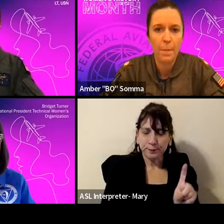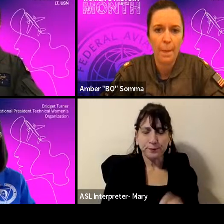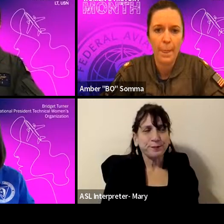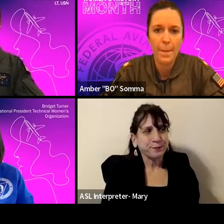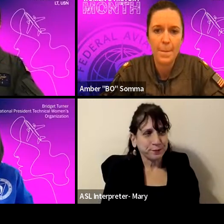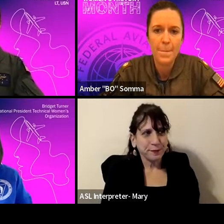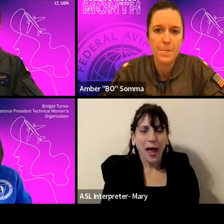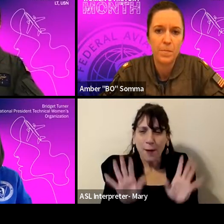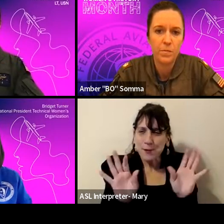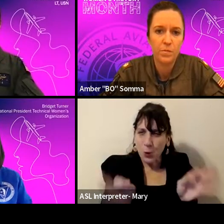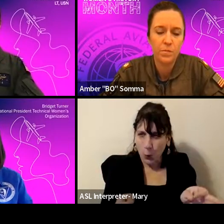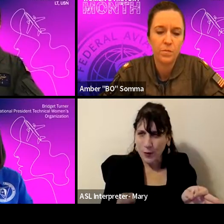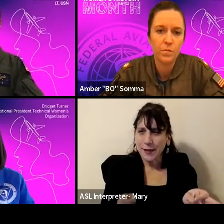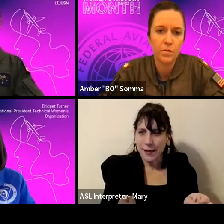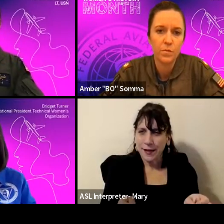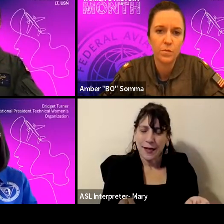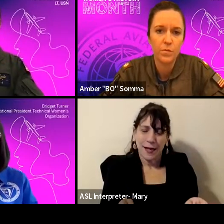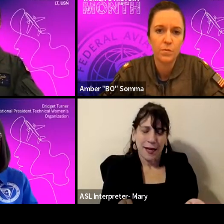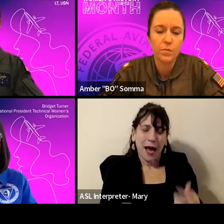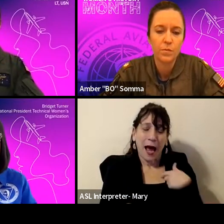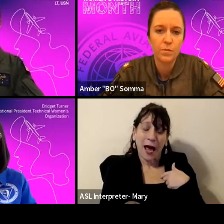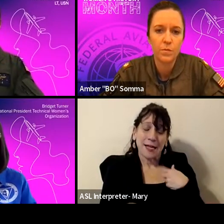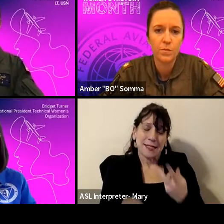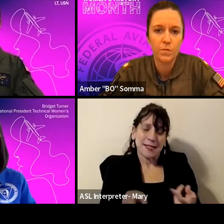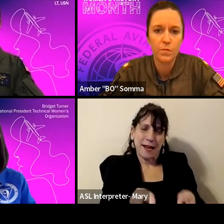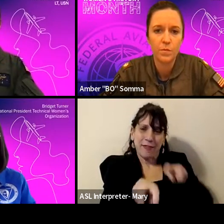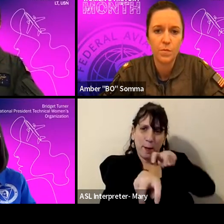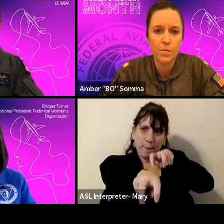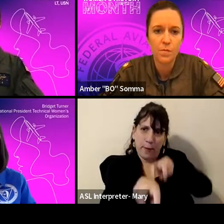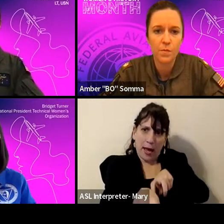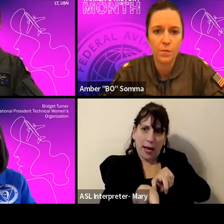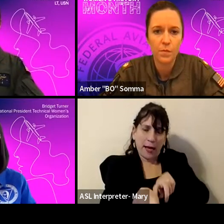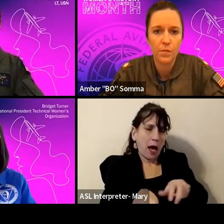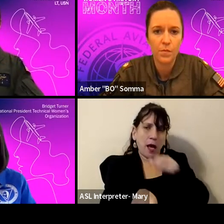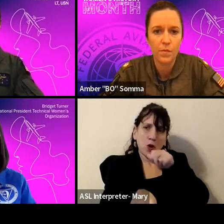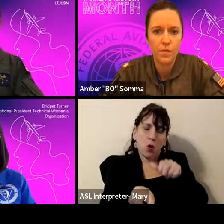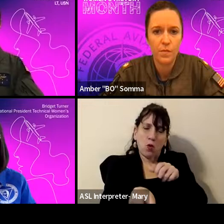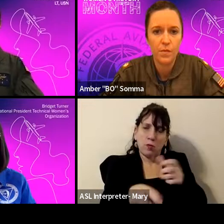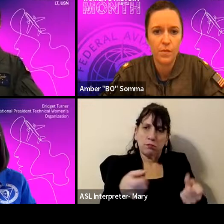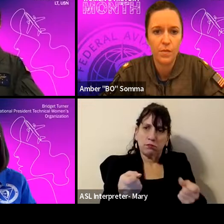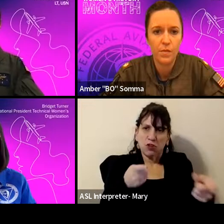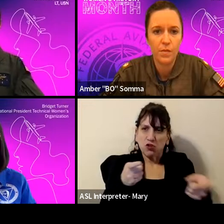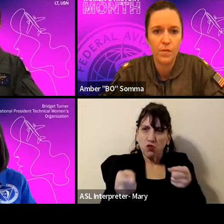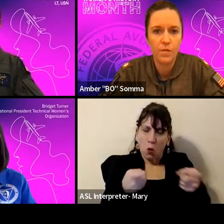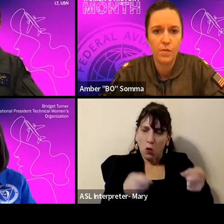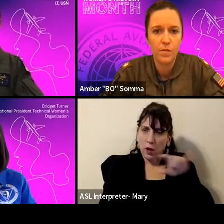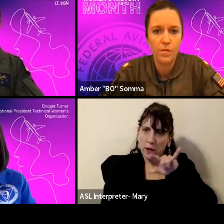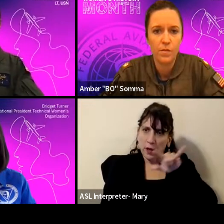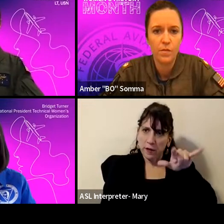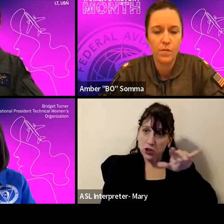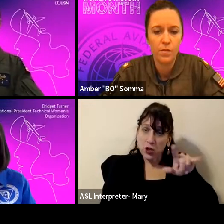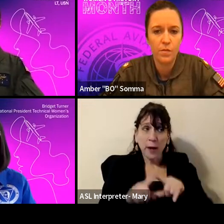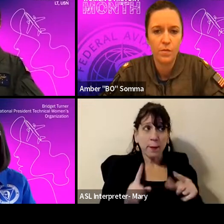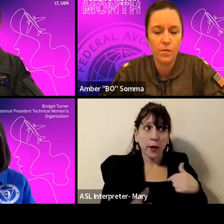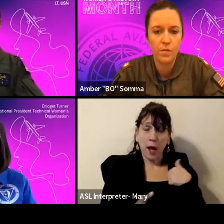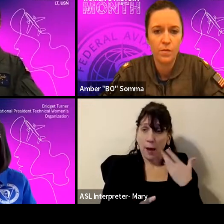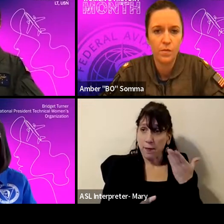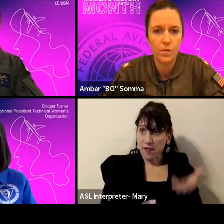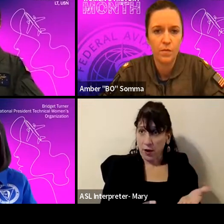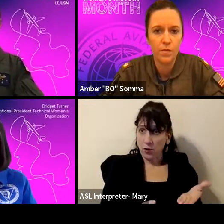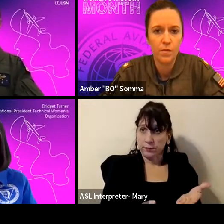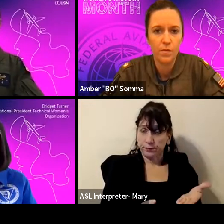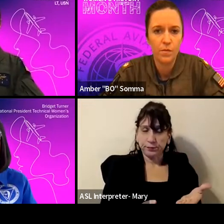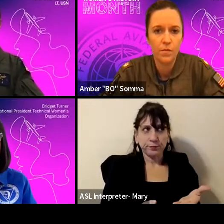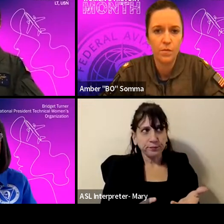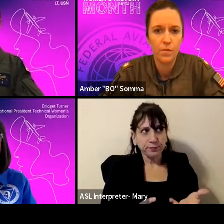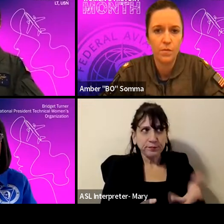Absolutely. So like I said, I sit in the back seat, so I don't actually fly the jet, but I'm there to